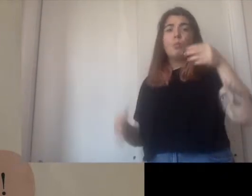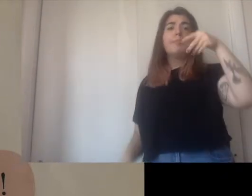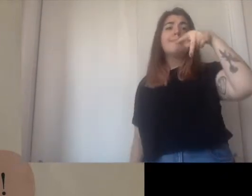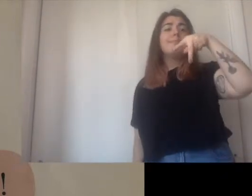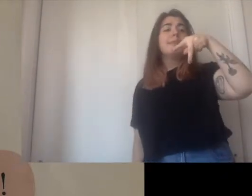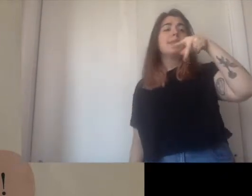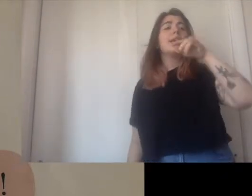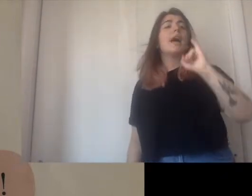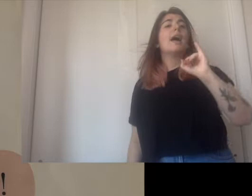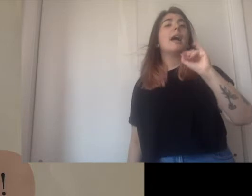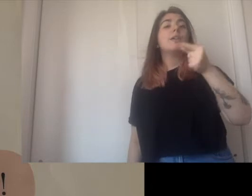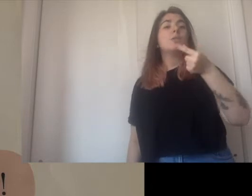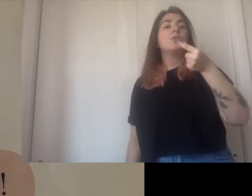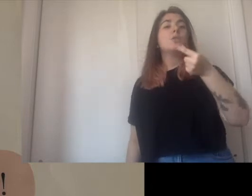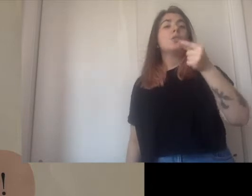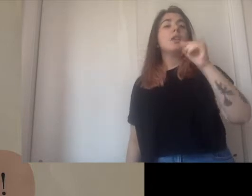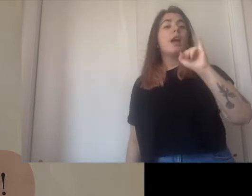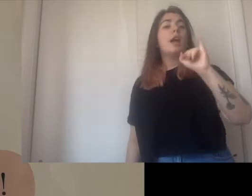right.